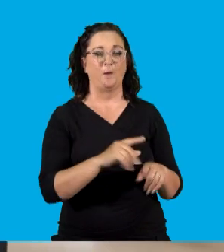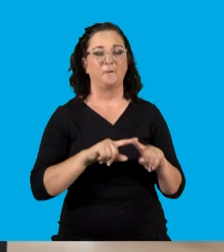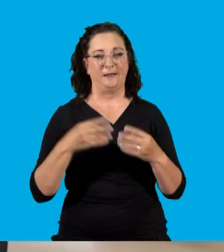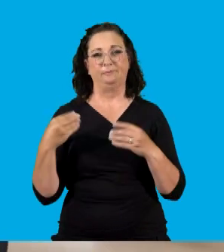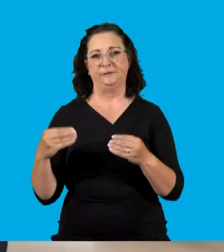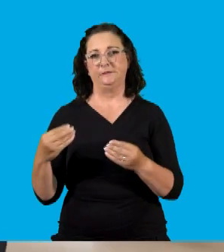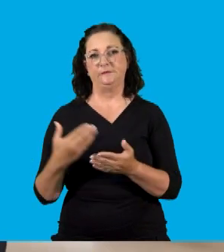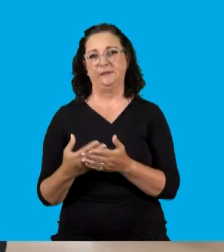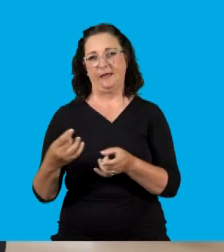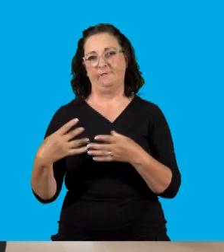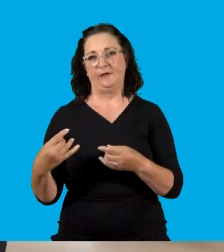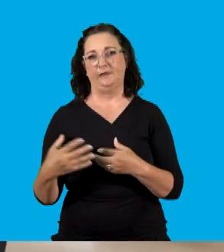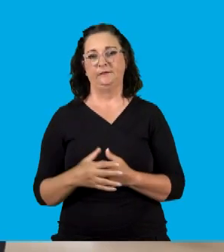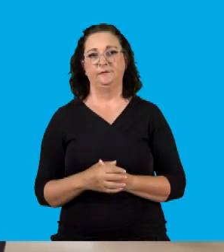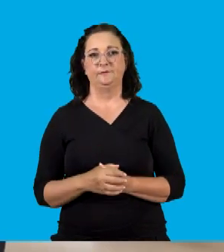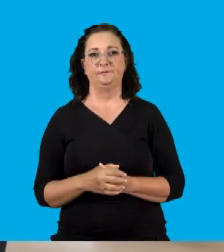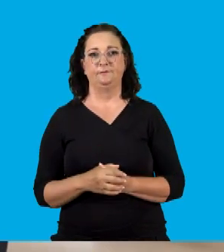it affects businesses.